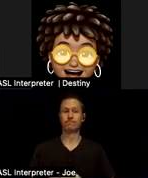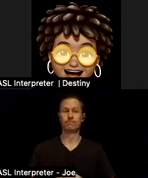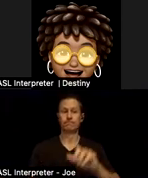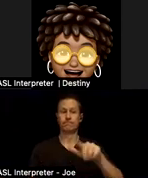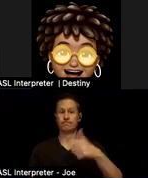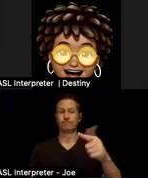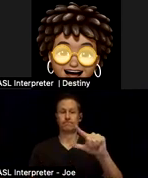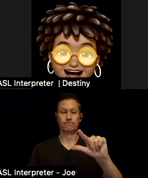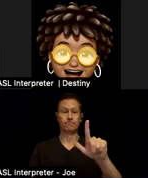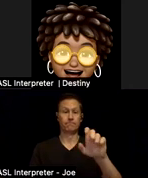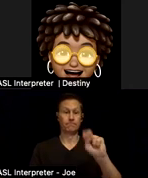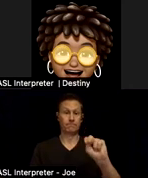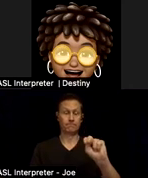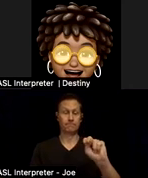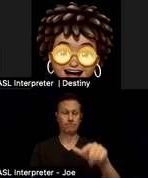to Glen.